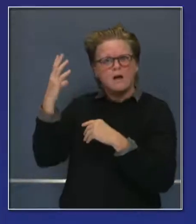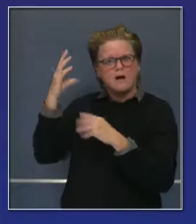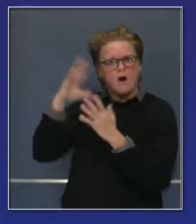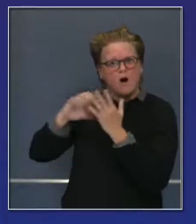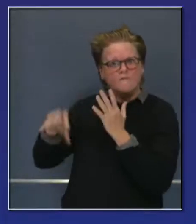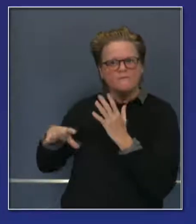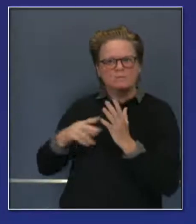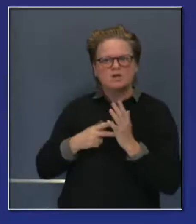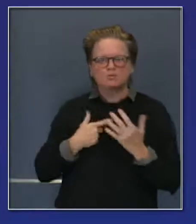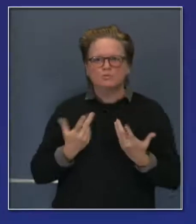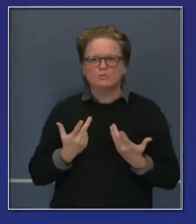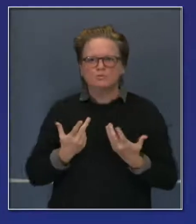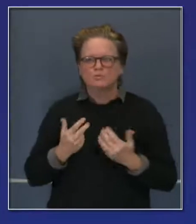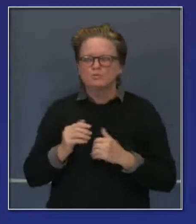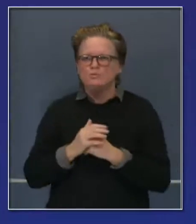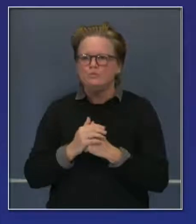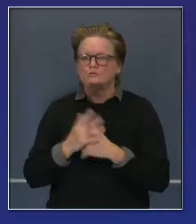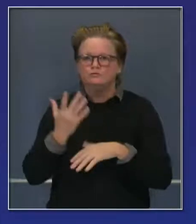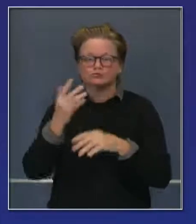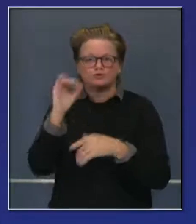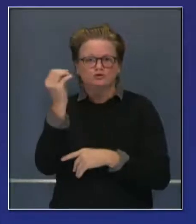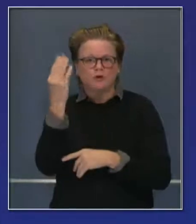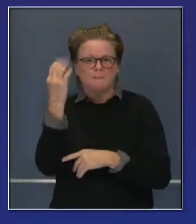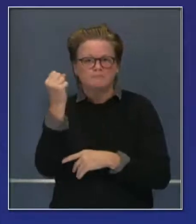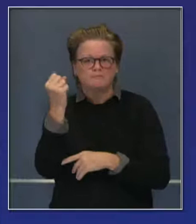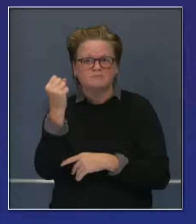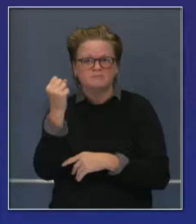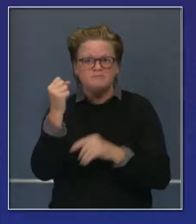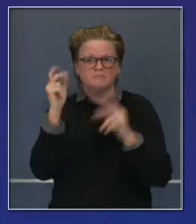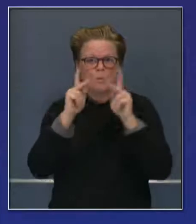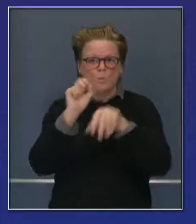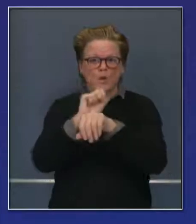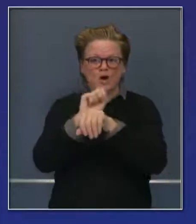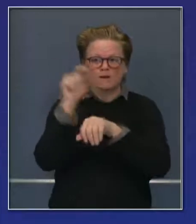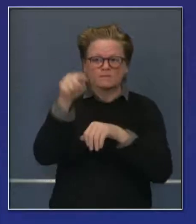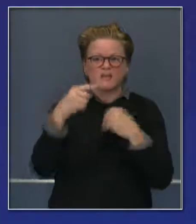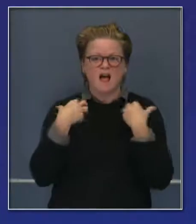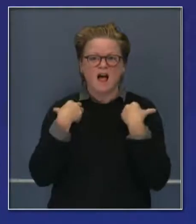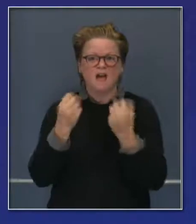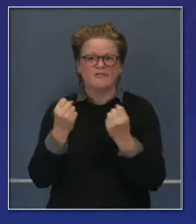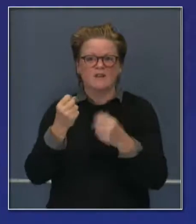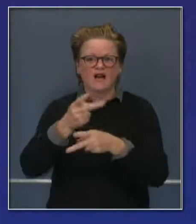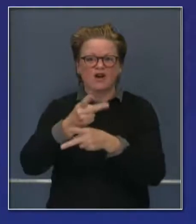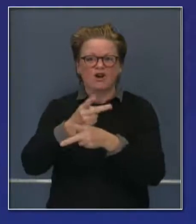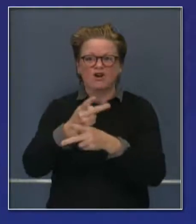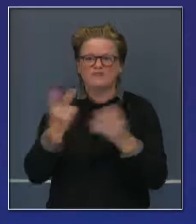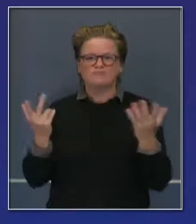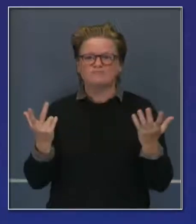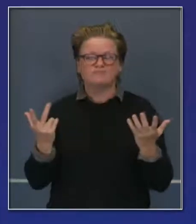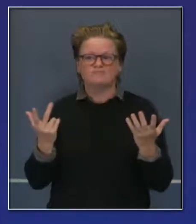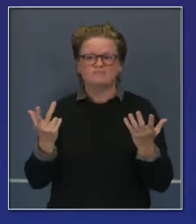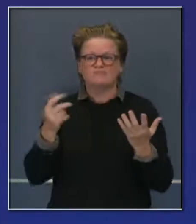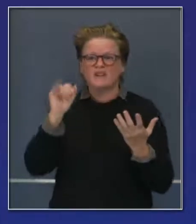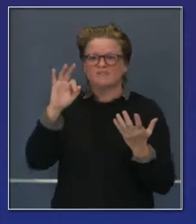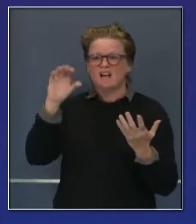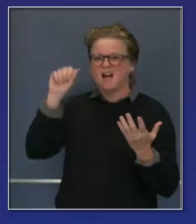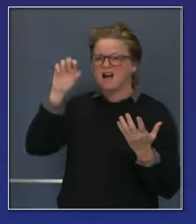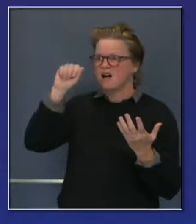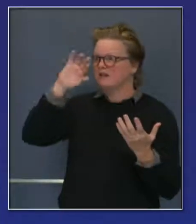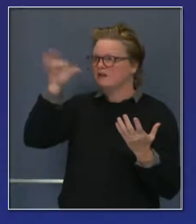touches every single Californian. Finally, I just note that we all know there was an election recently. President-elect